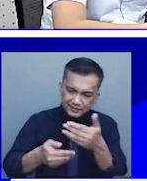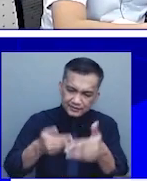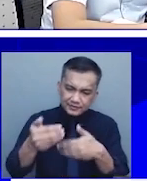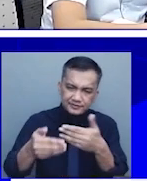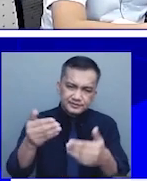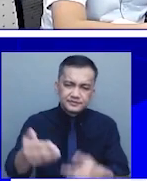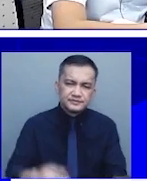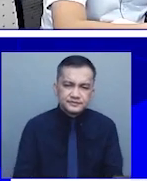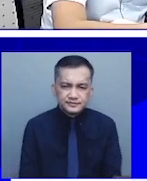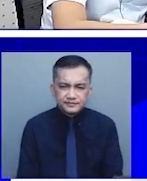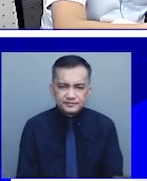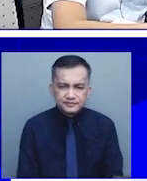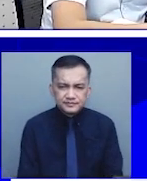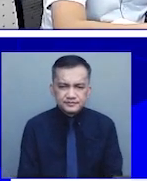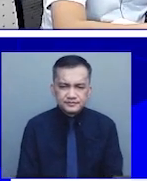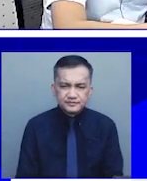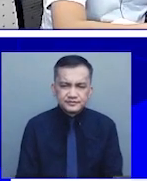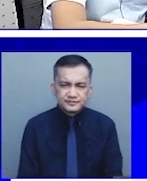Do you have?